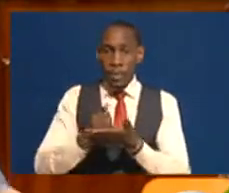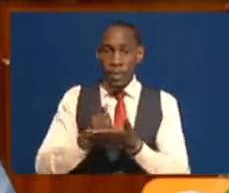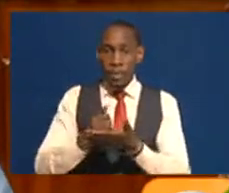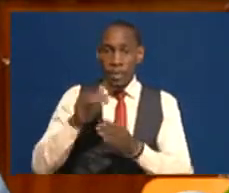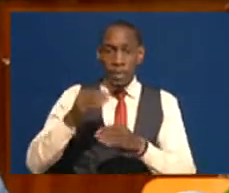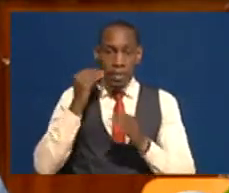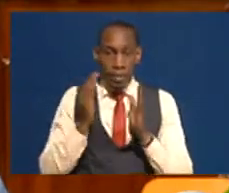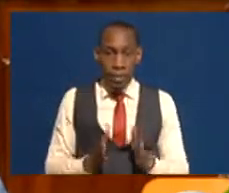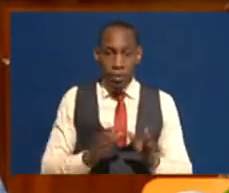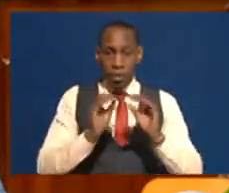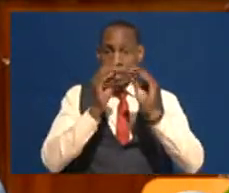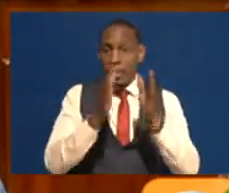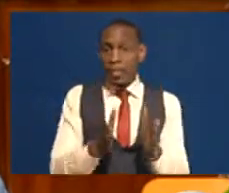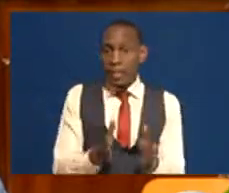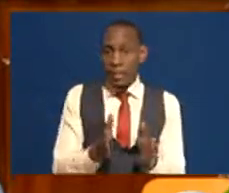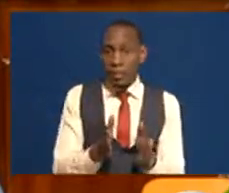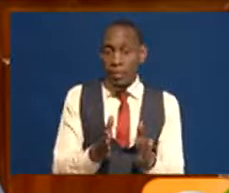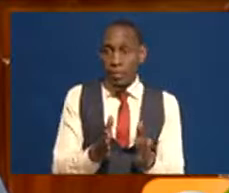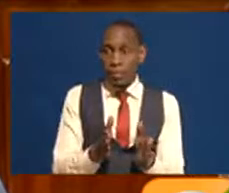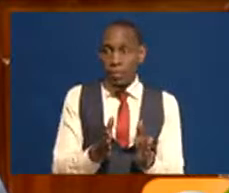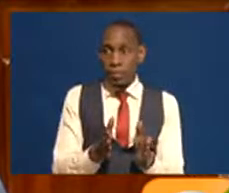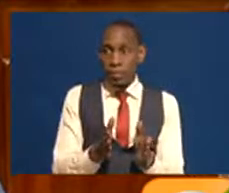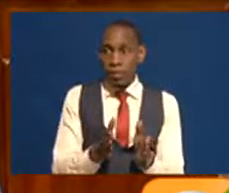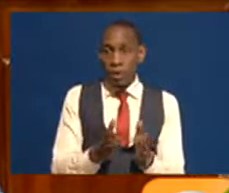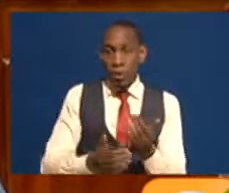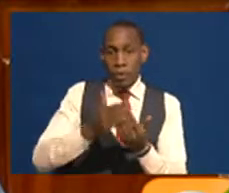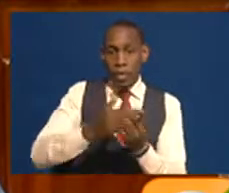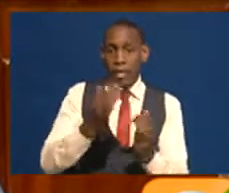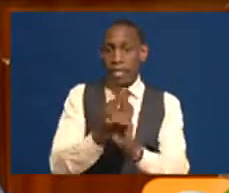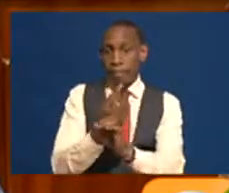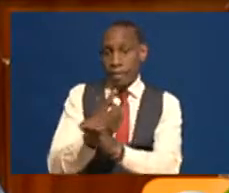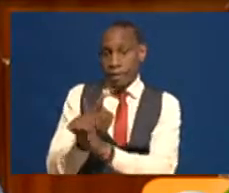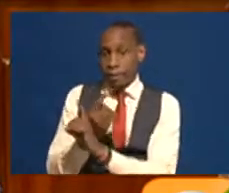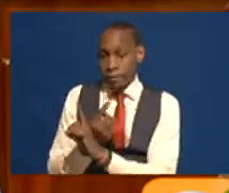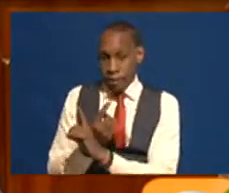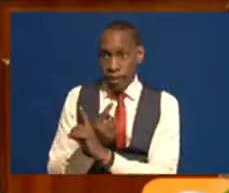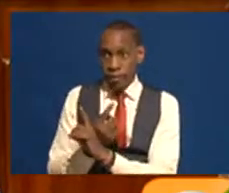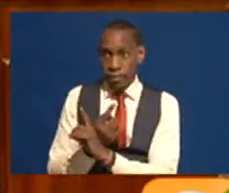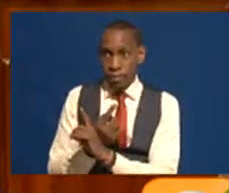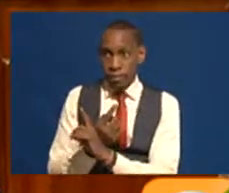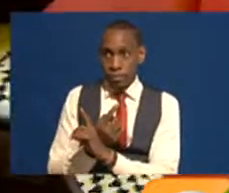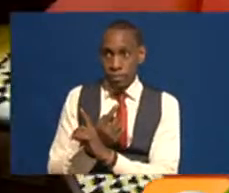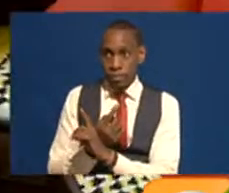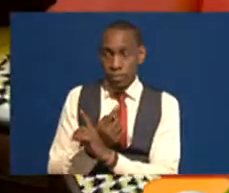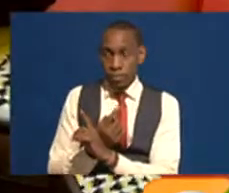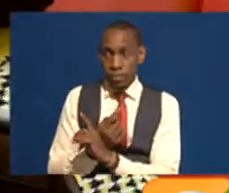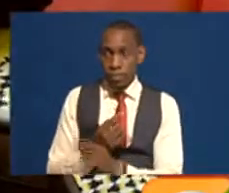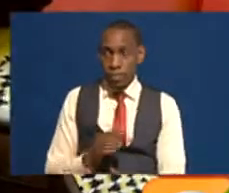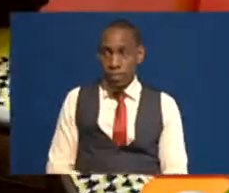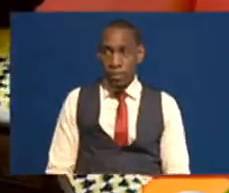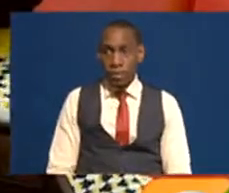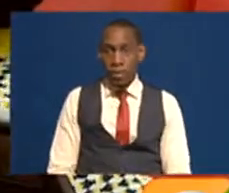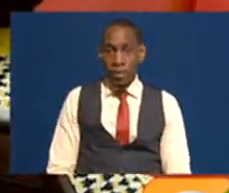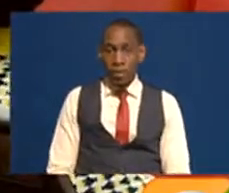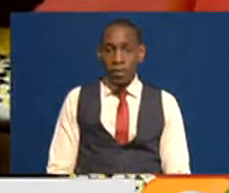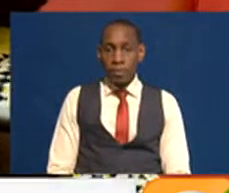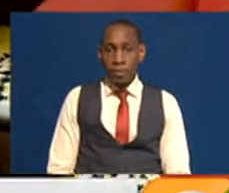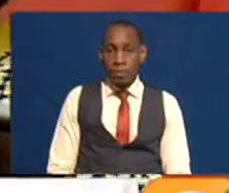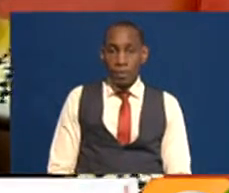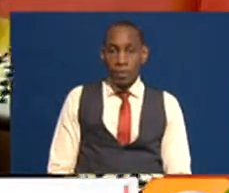the teachers are considered differently when it comes to payment? And just a teacher like another teacher. The way we treat the public